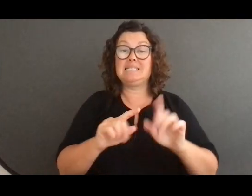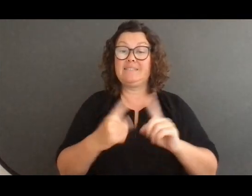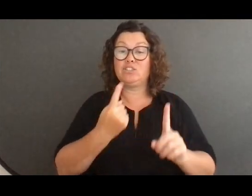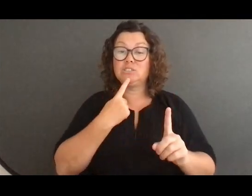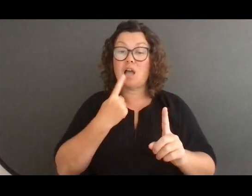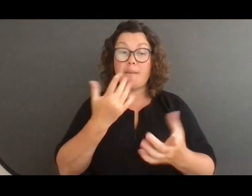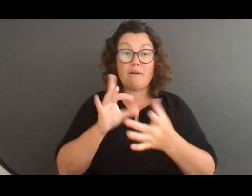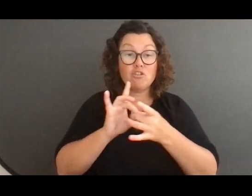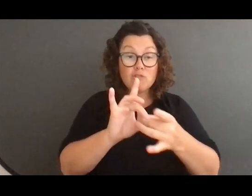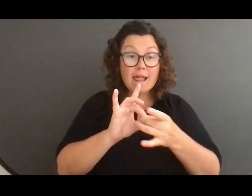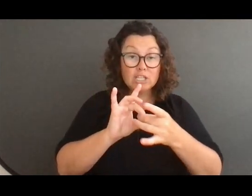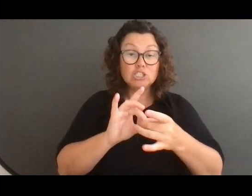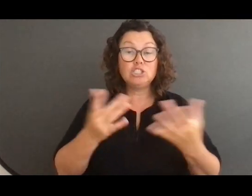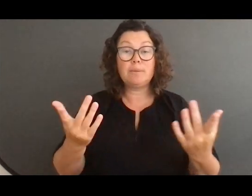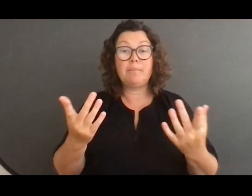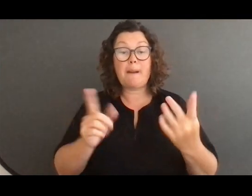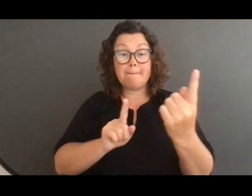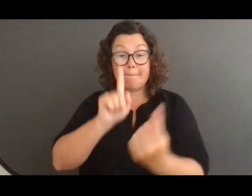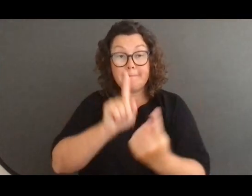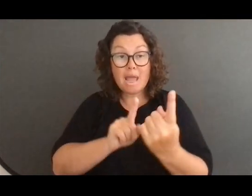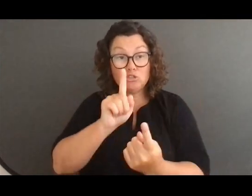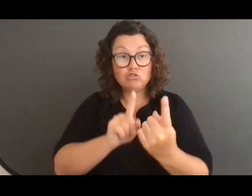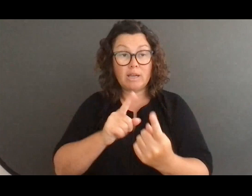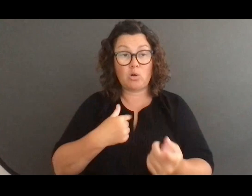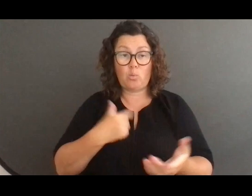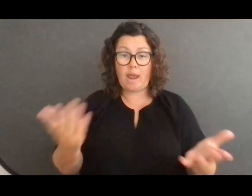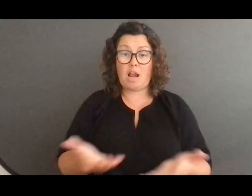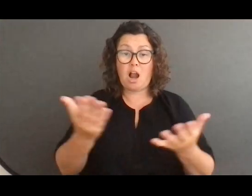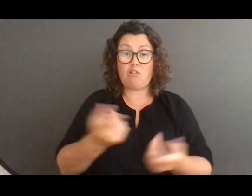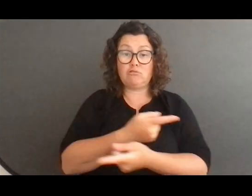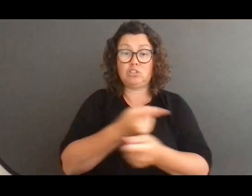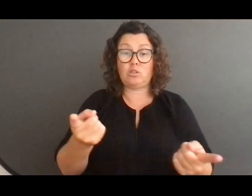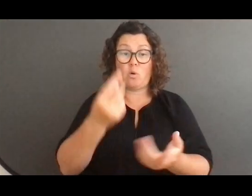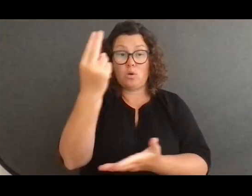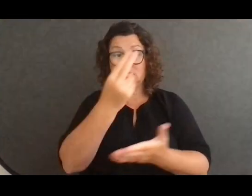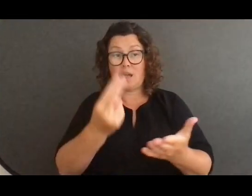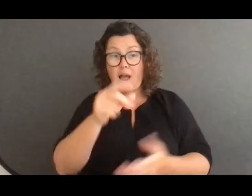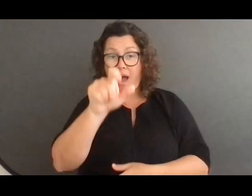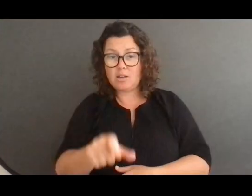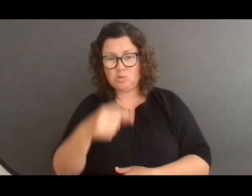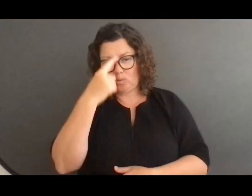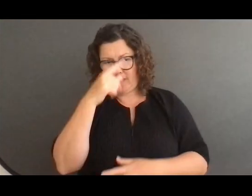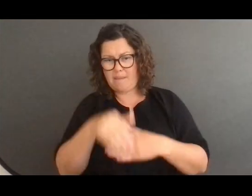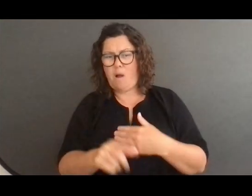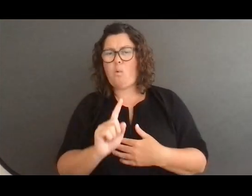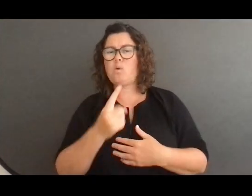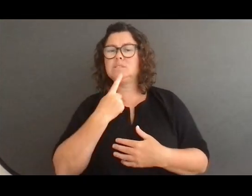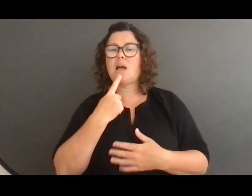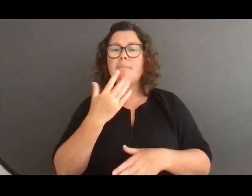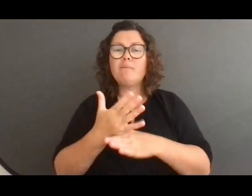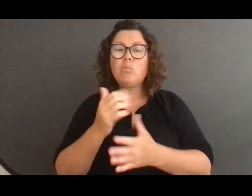condition of exhibition, artists are encouraged to think about what kinds of workshops they might run, what kind of students they might want to take on